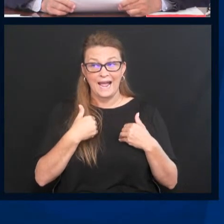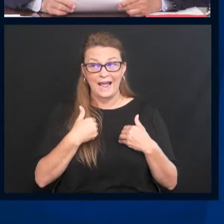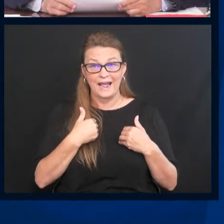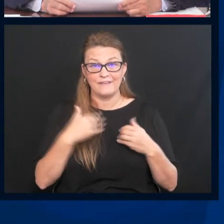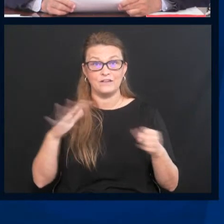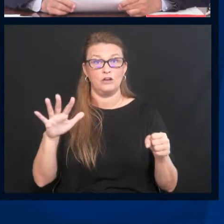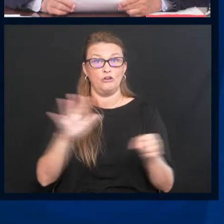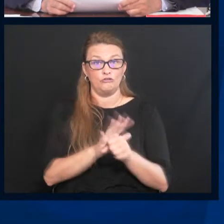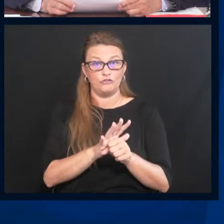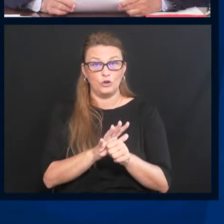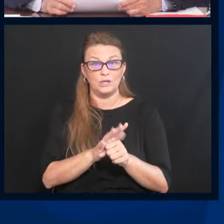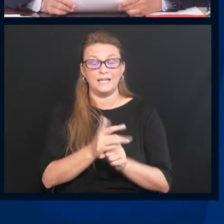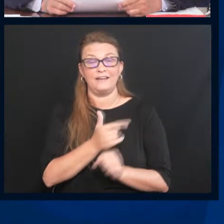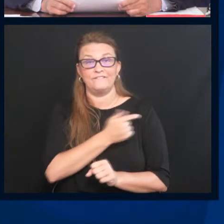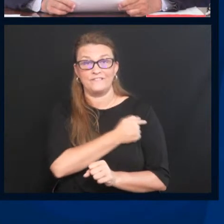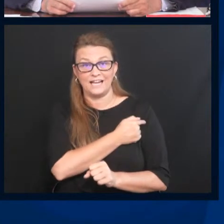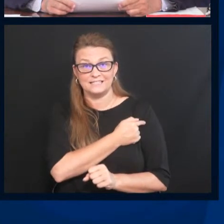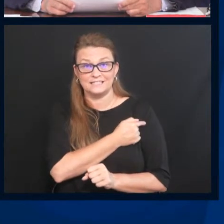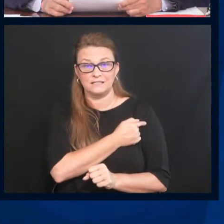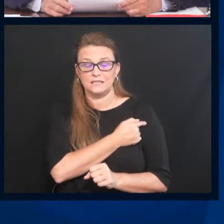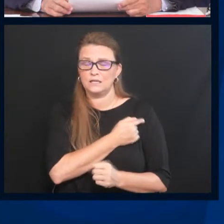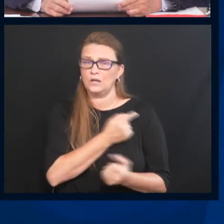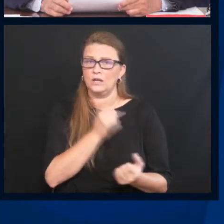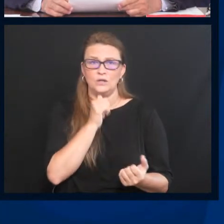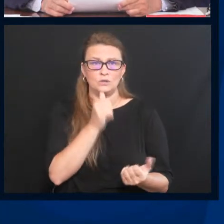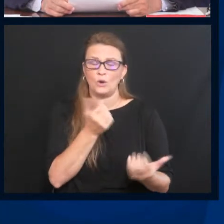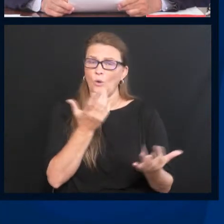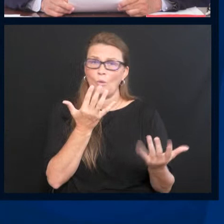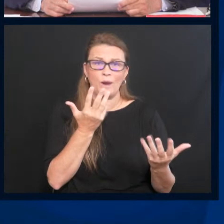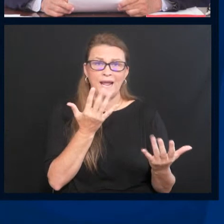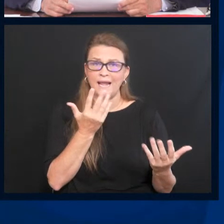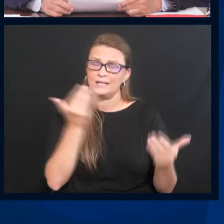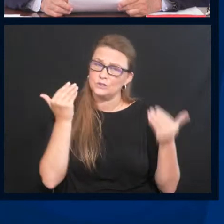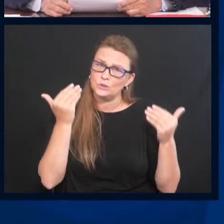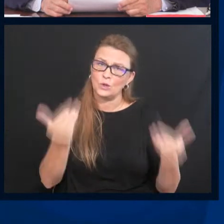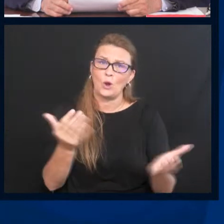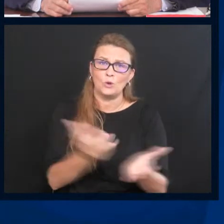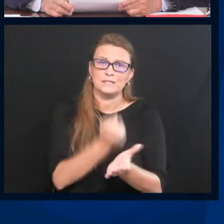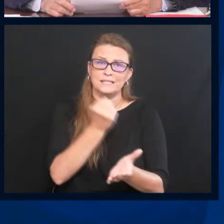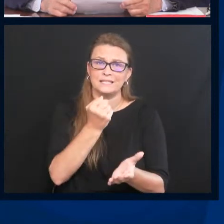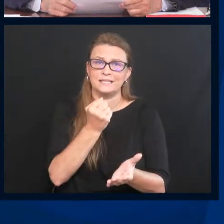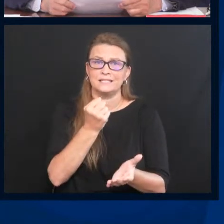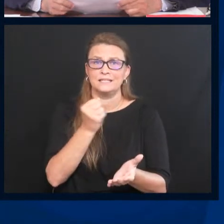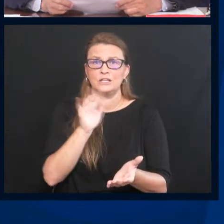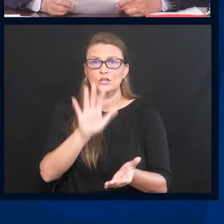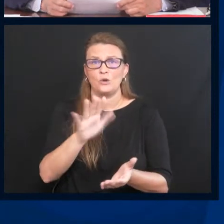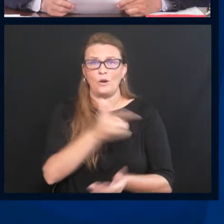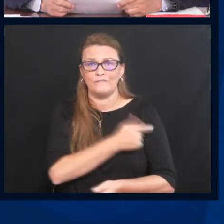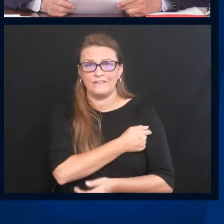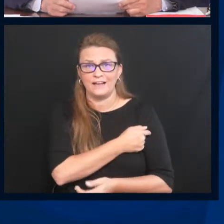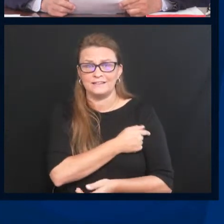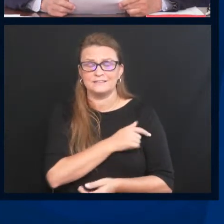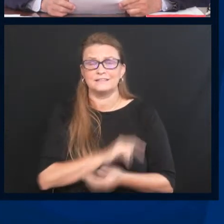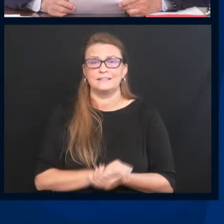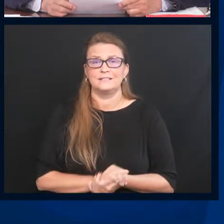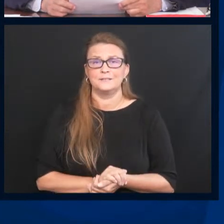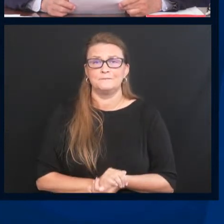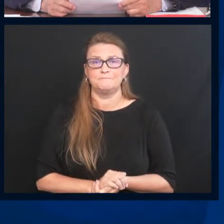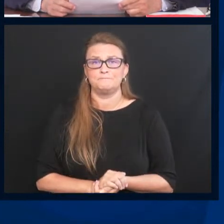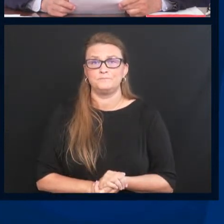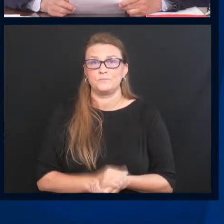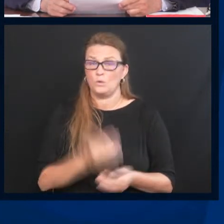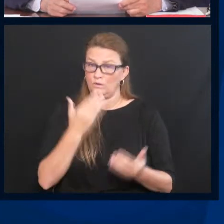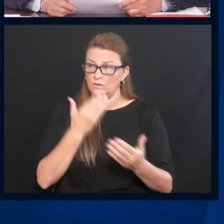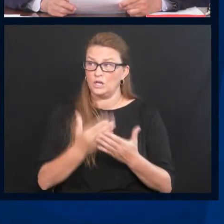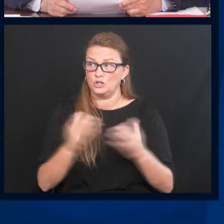fully vaccinated, what are you waiting on? What are you waiting on? We're doing a good job as far as getting the booster shots in arms and